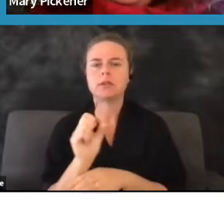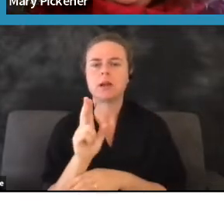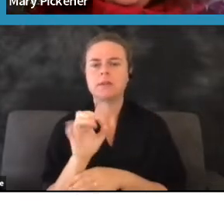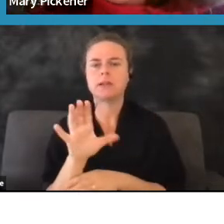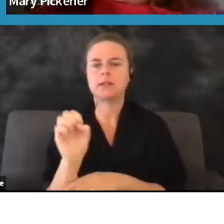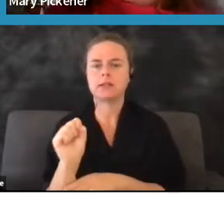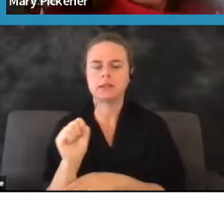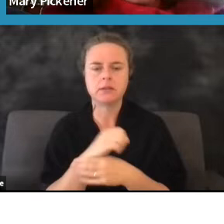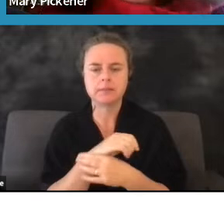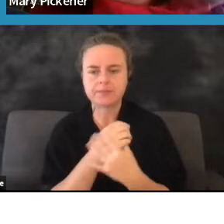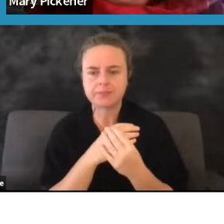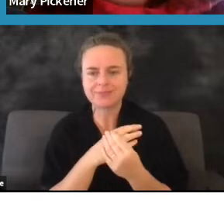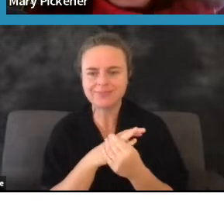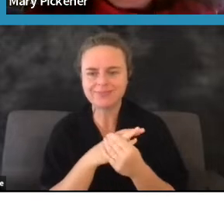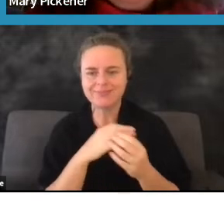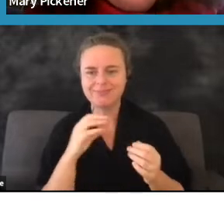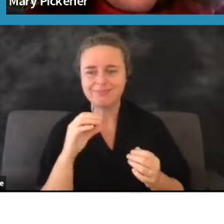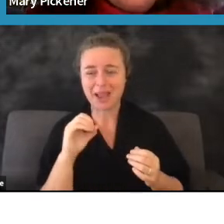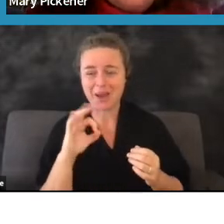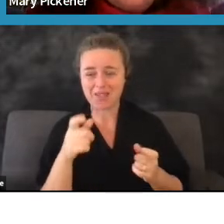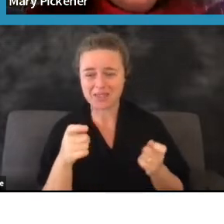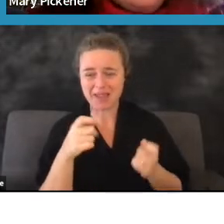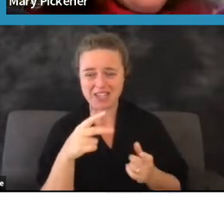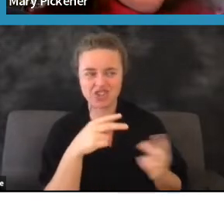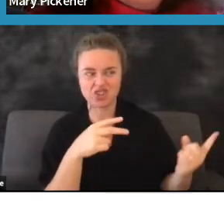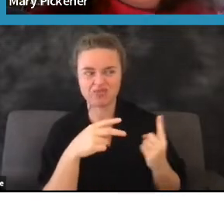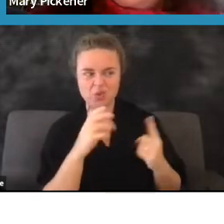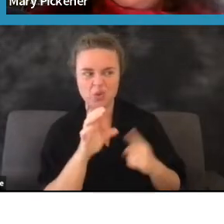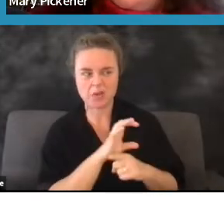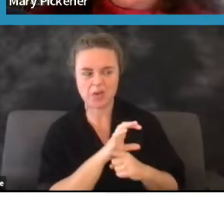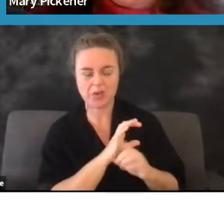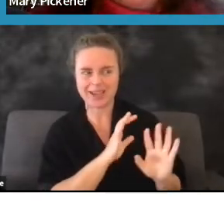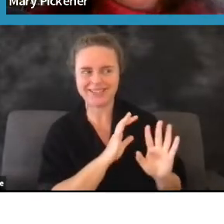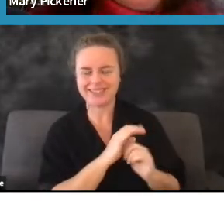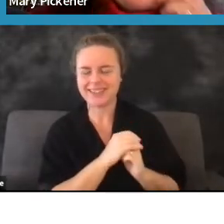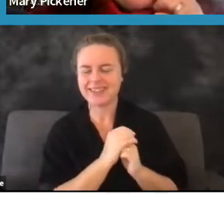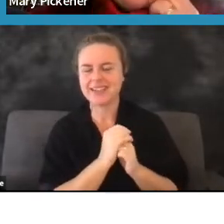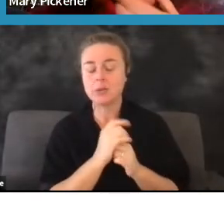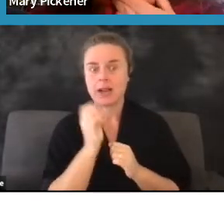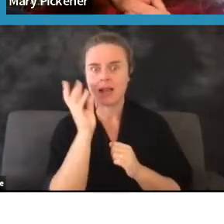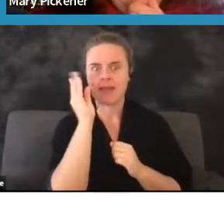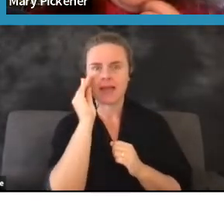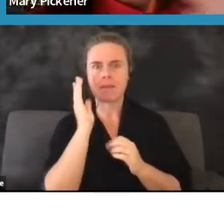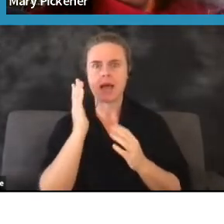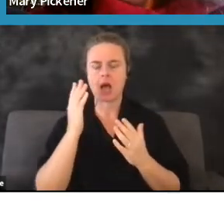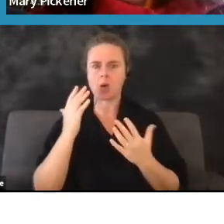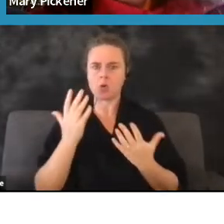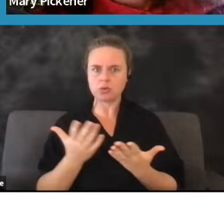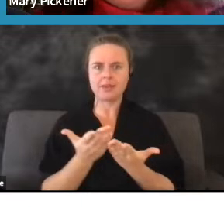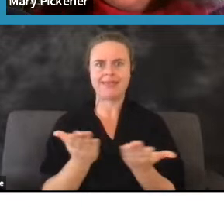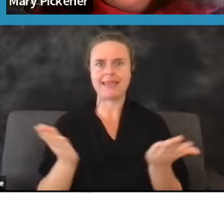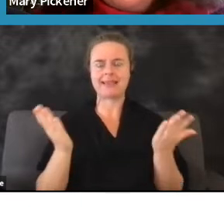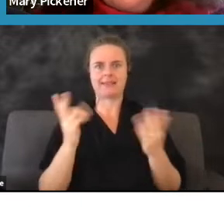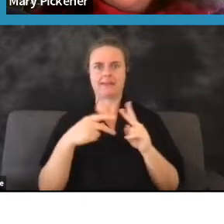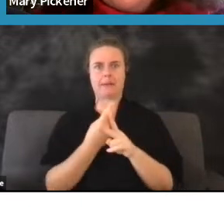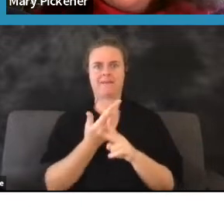going to stand on the computer. And so when I think about those kinds of things, and I think about the successes that we have, we